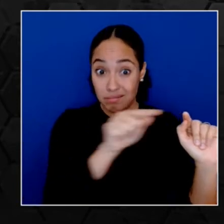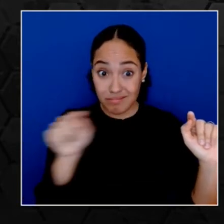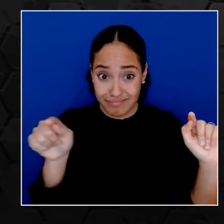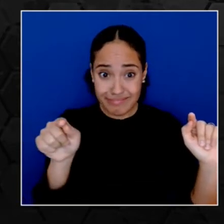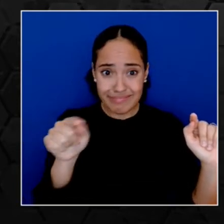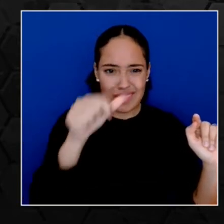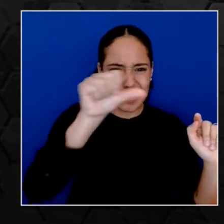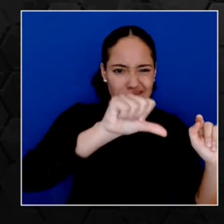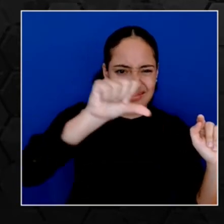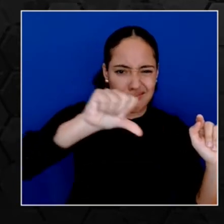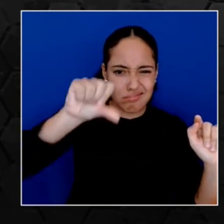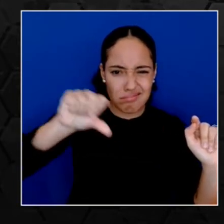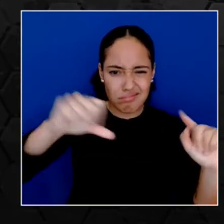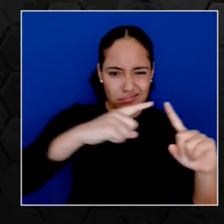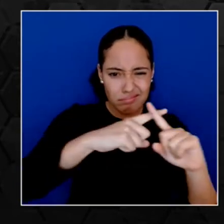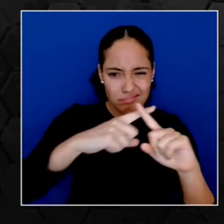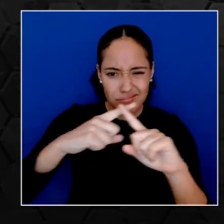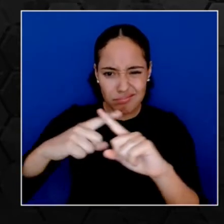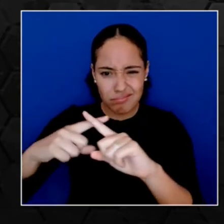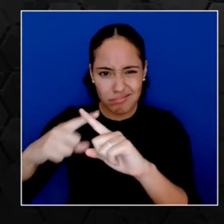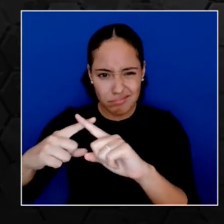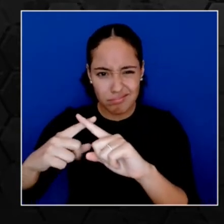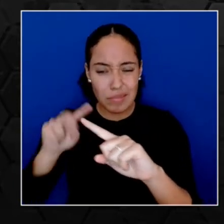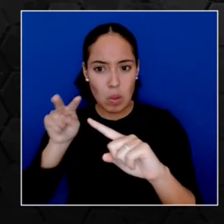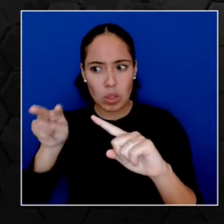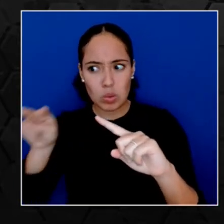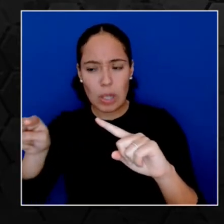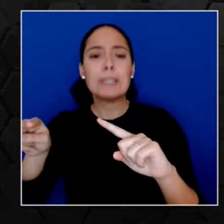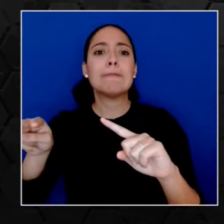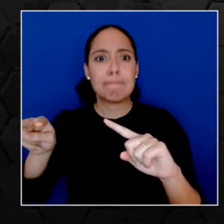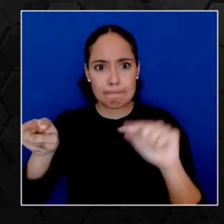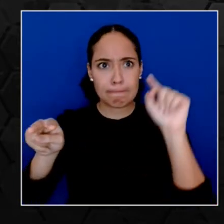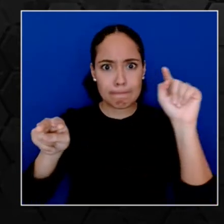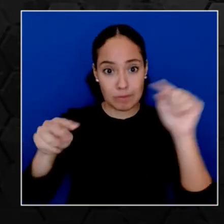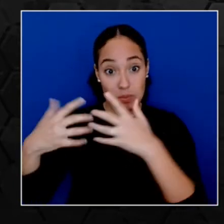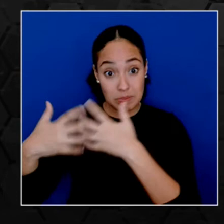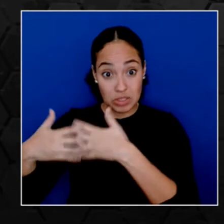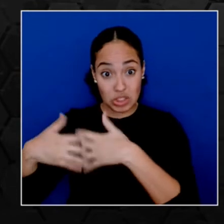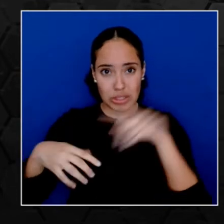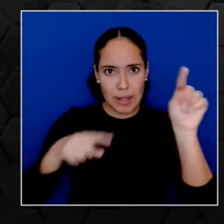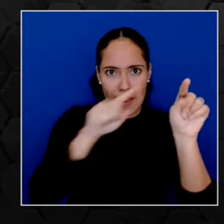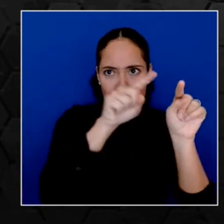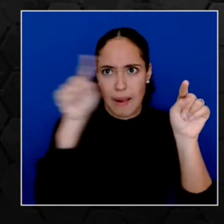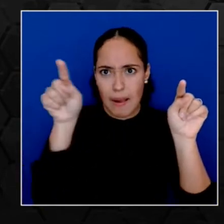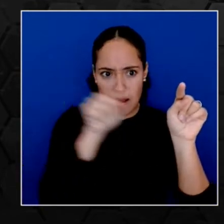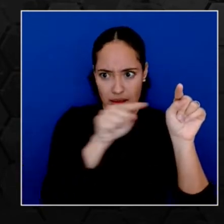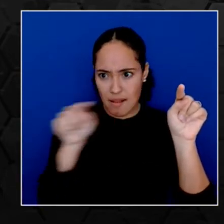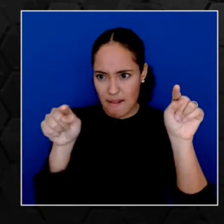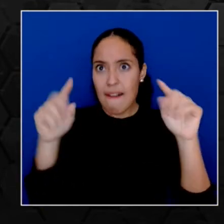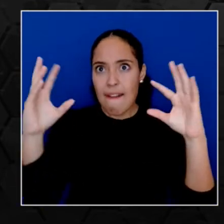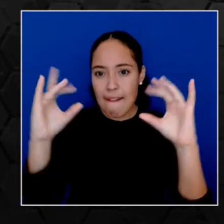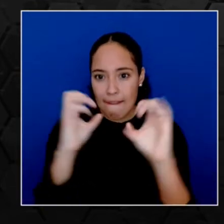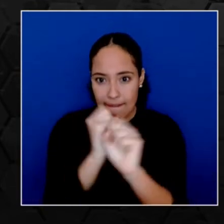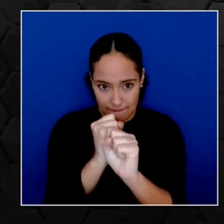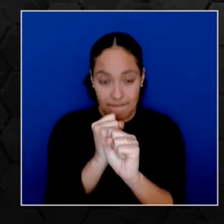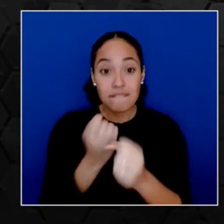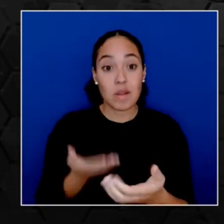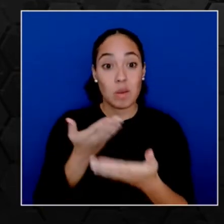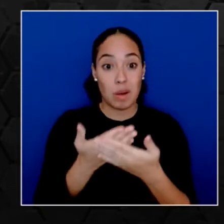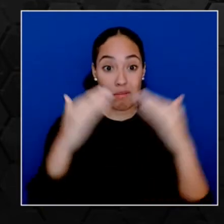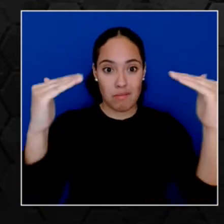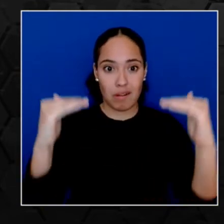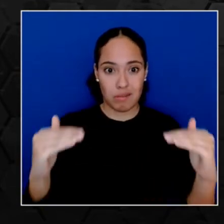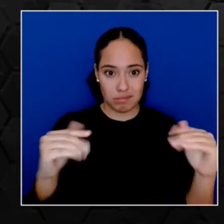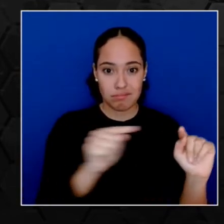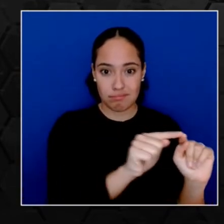users and which has similar taste, etc., based on different genres, etc. So like based on that, like the user